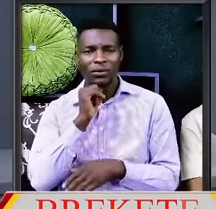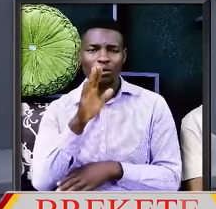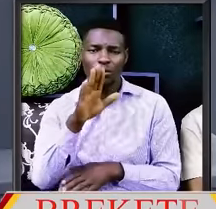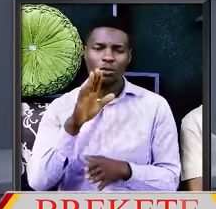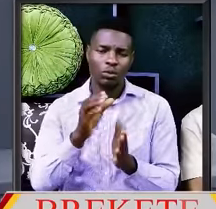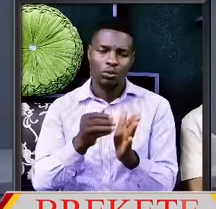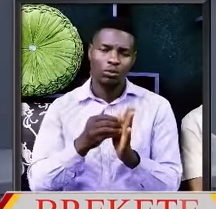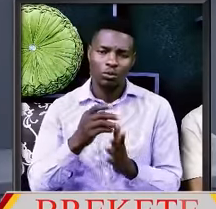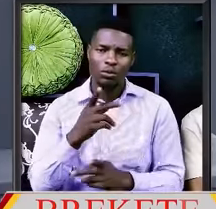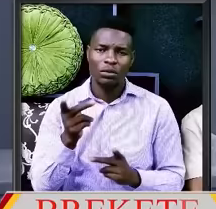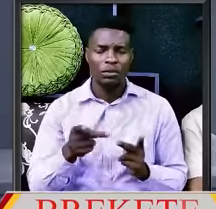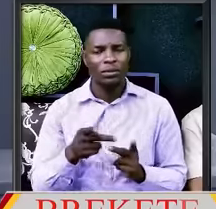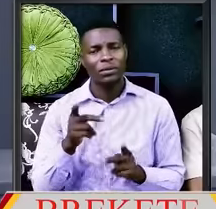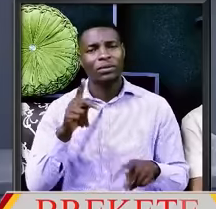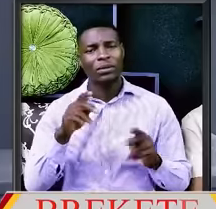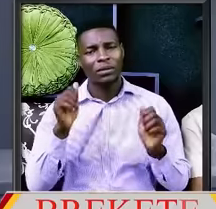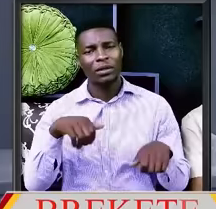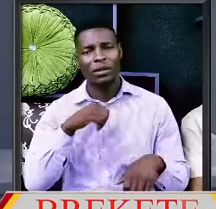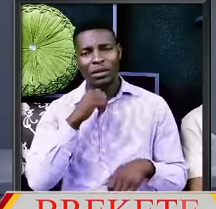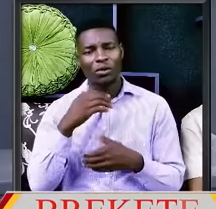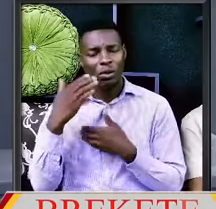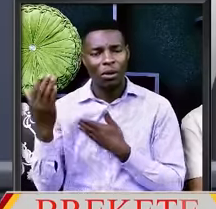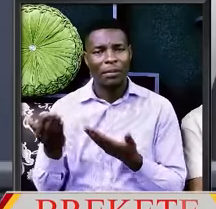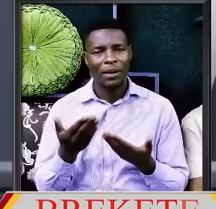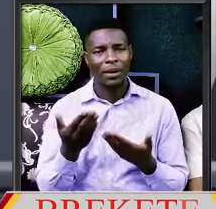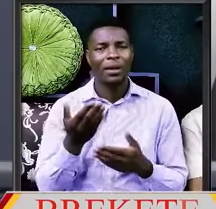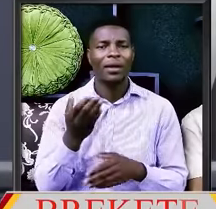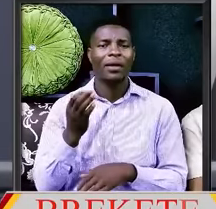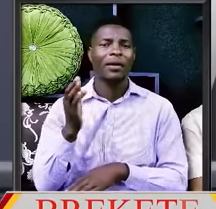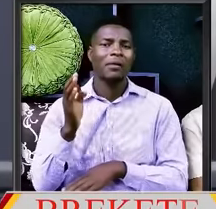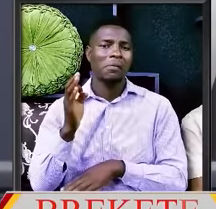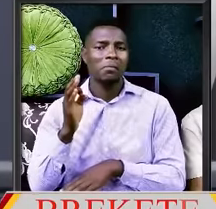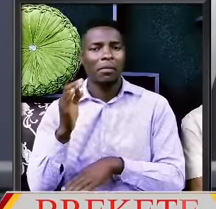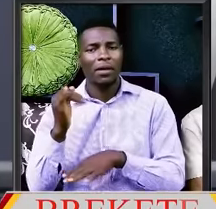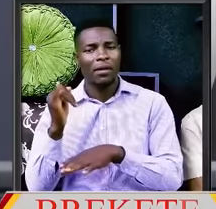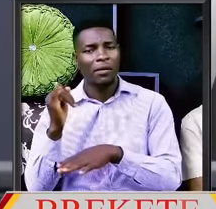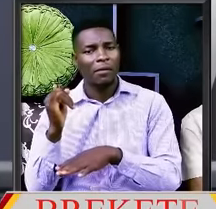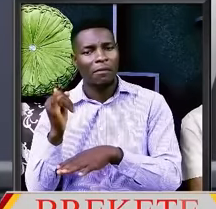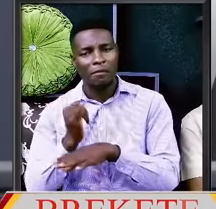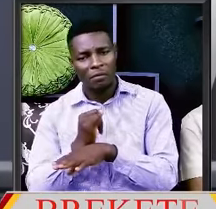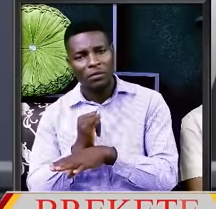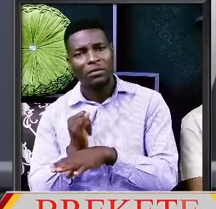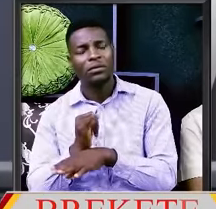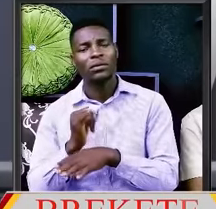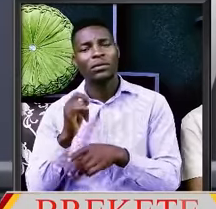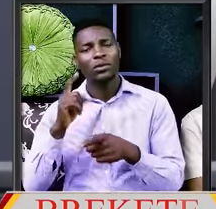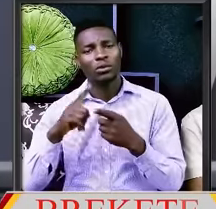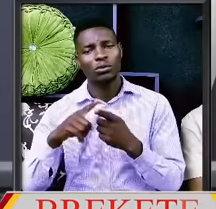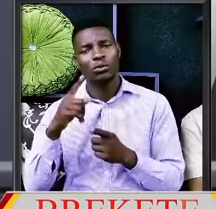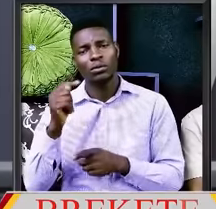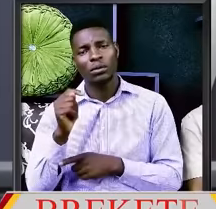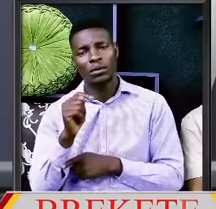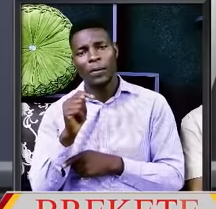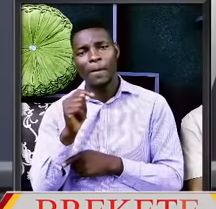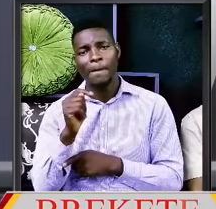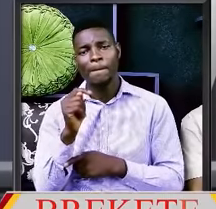People cannot even bring factories to the east. People cannot bring good building to the east.